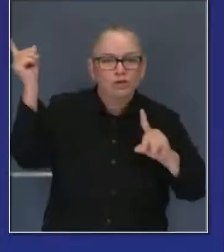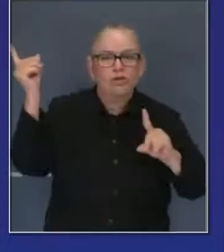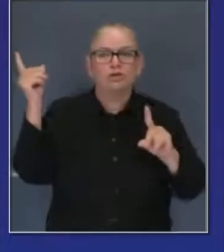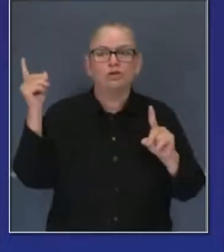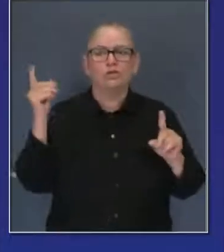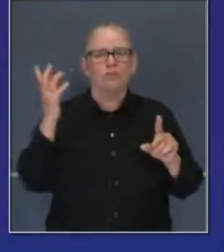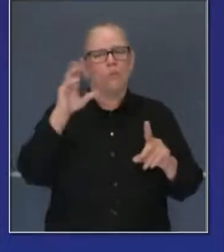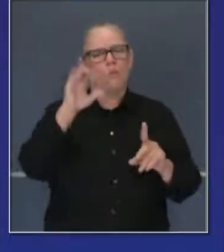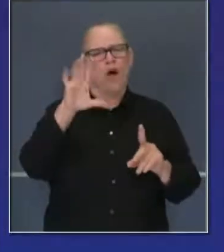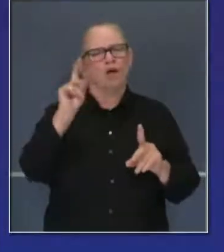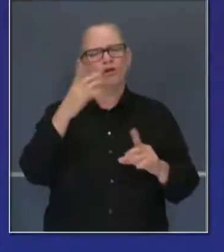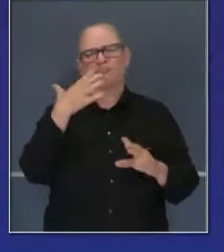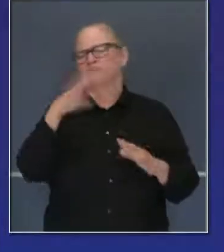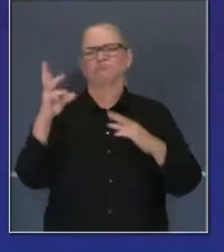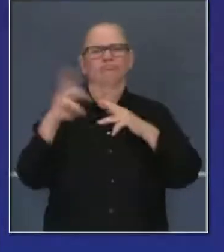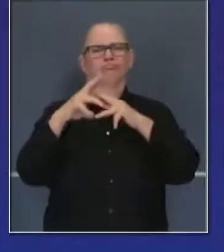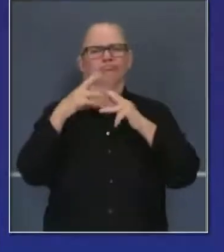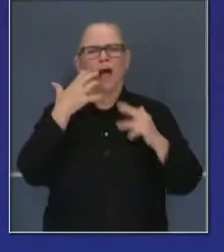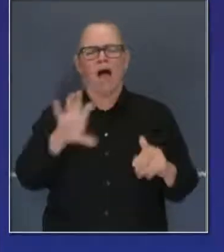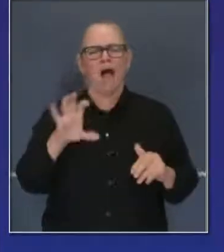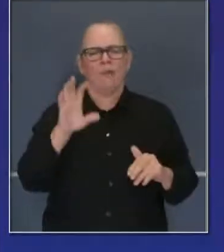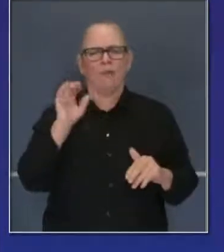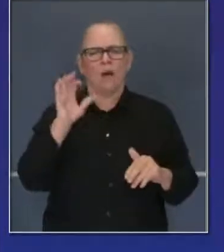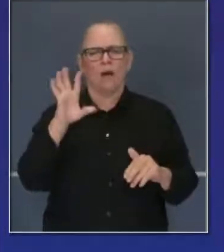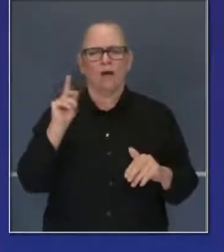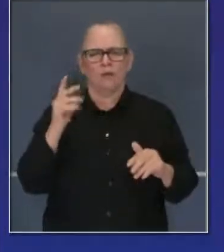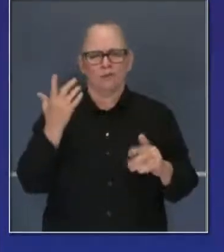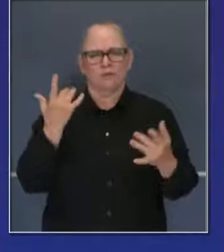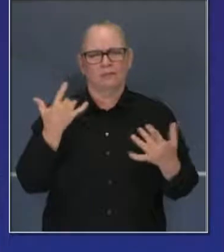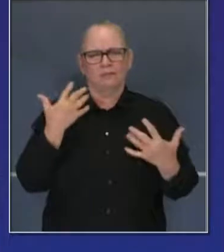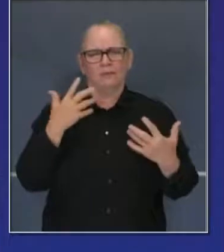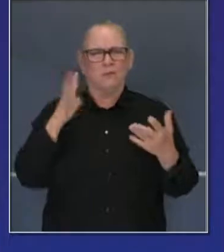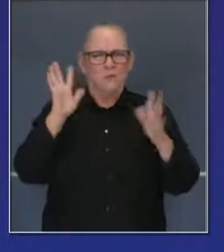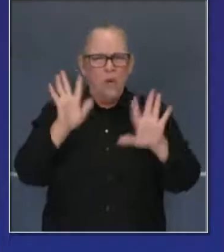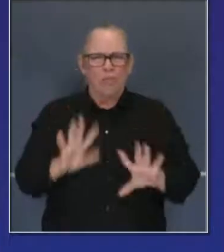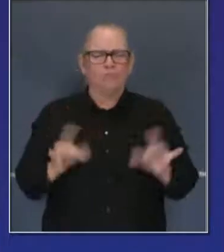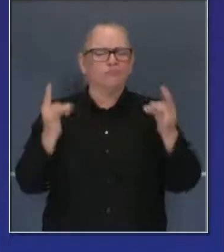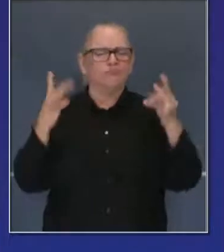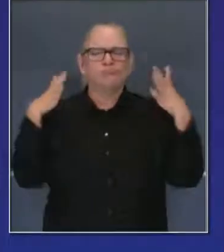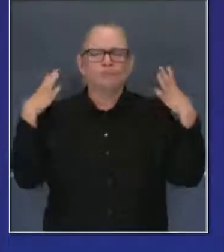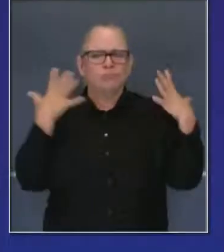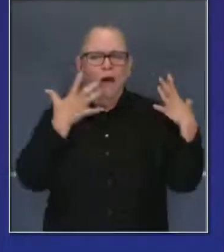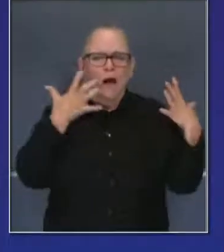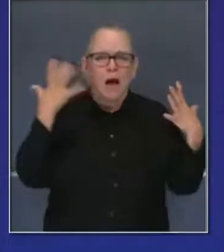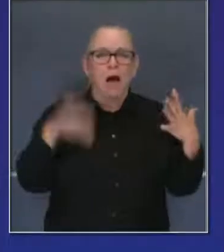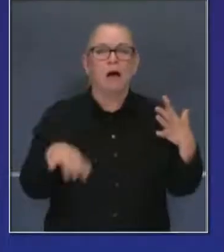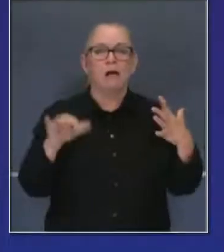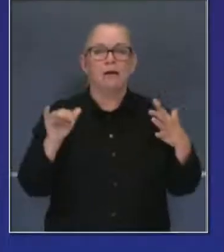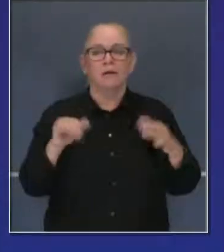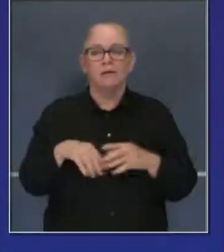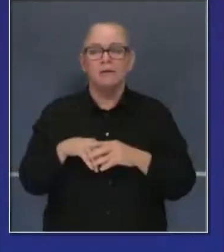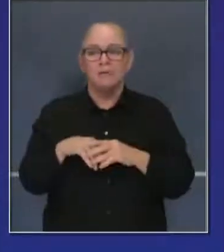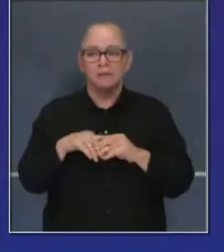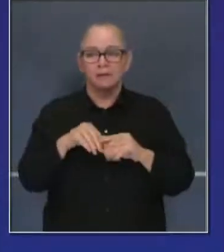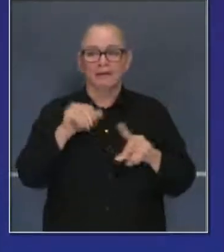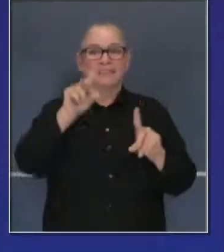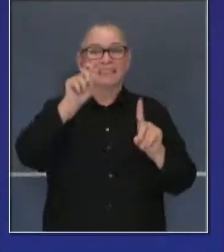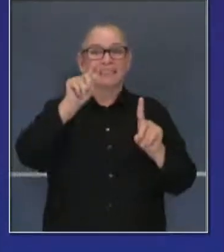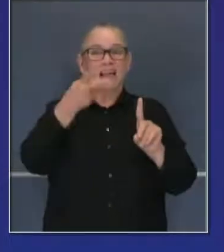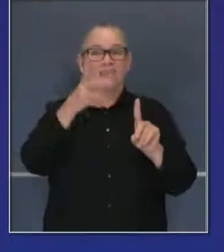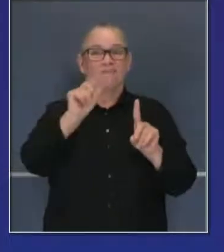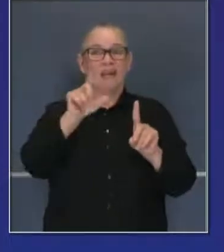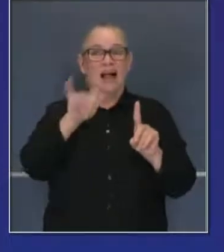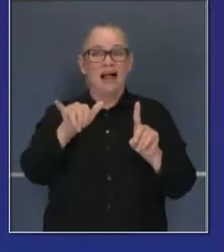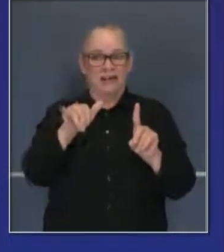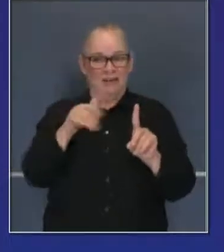heat in the state of California, including 130 degrees down in Death Valley, which may, as they analyze it